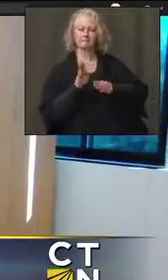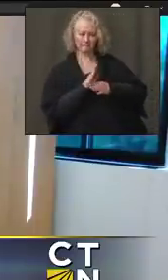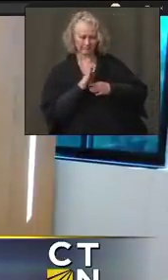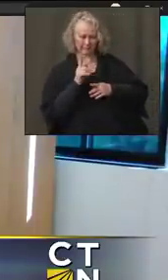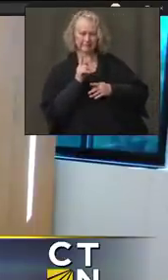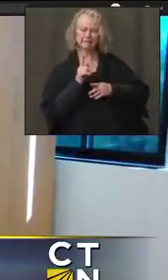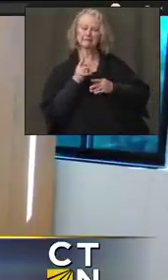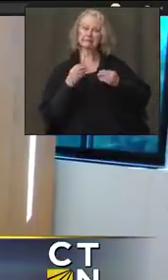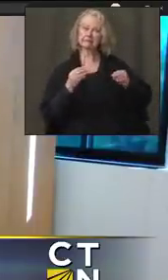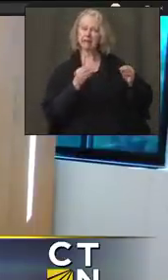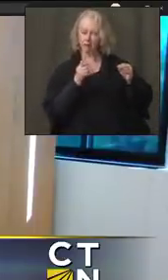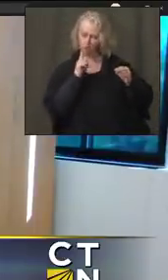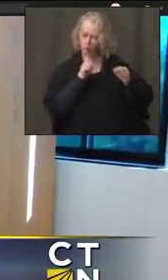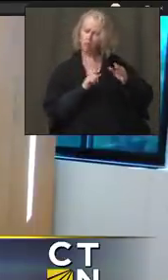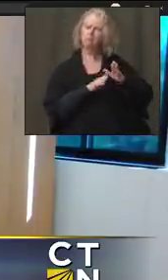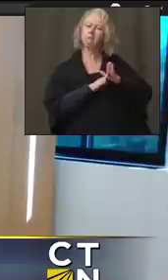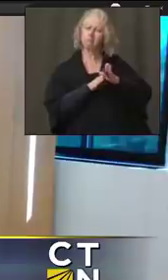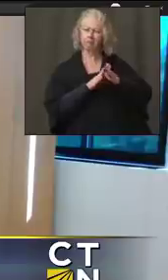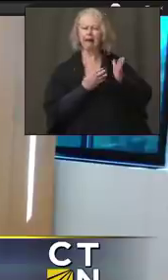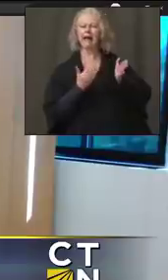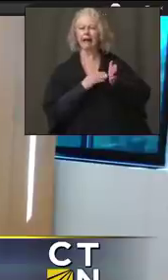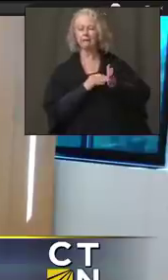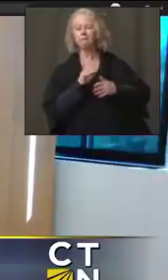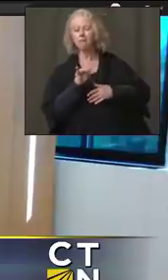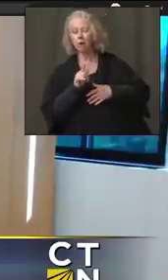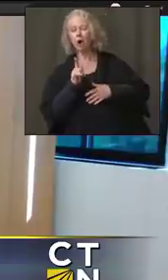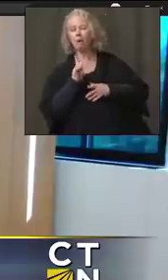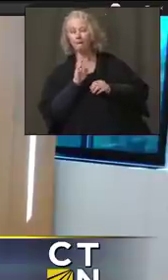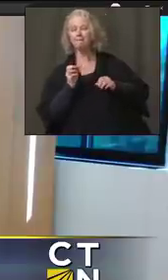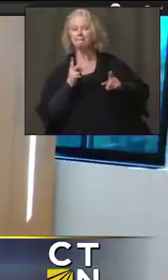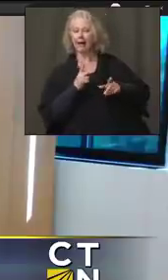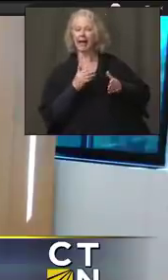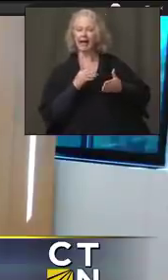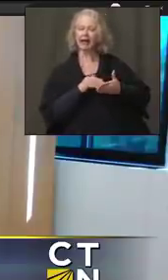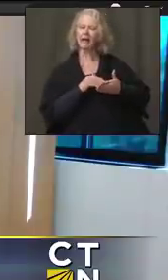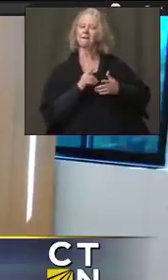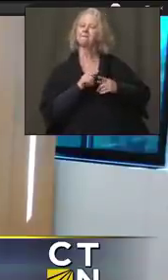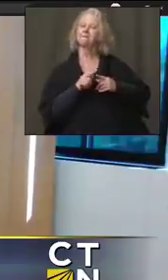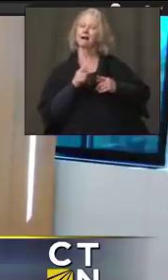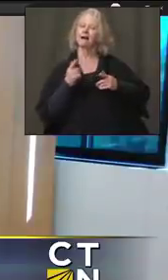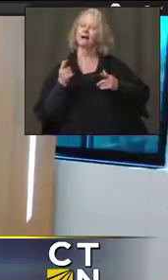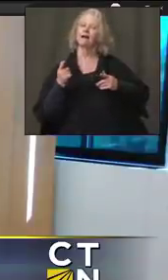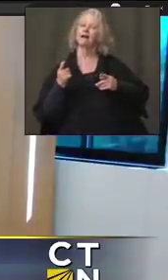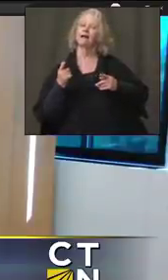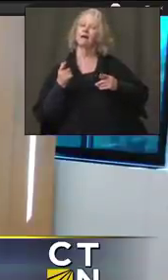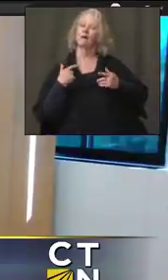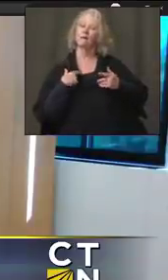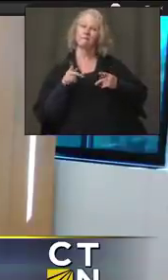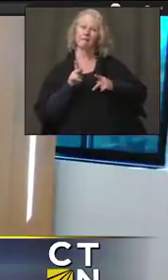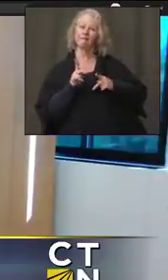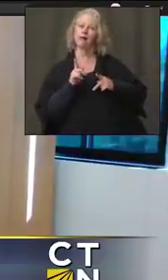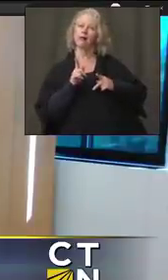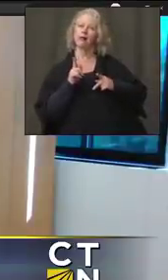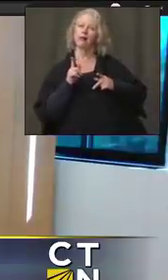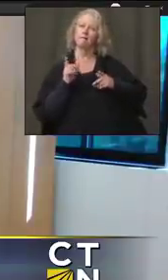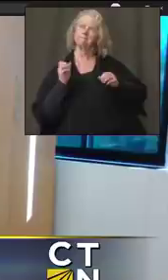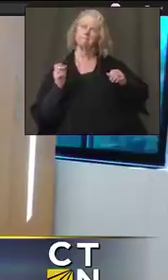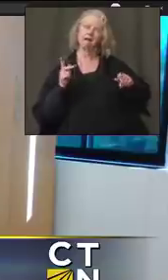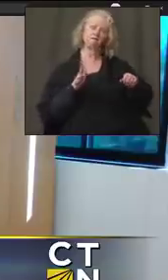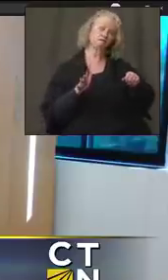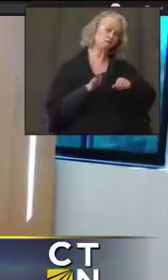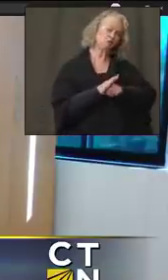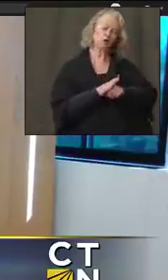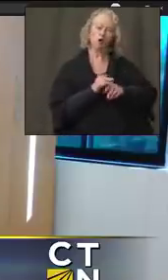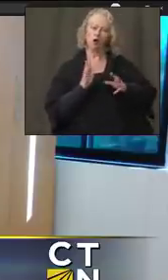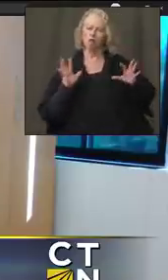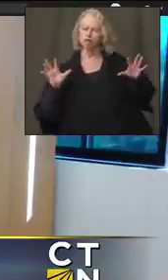kinds of retail. Malls are going to come back. But until COVID disappears, you're not going to find the